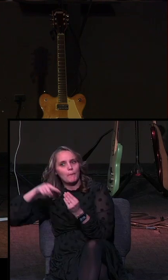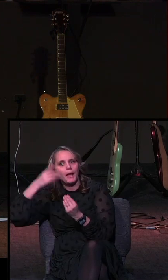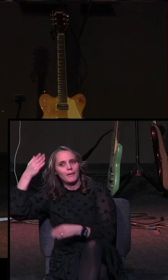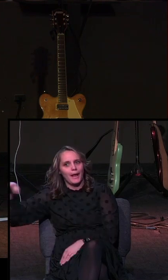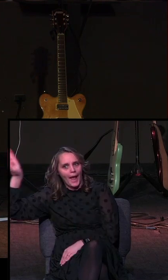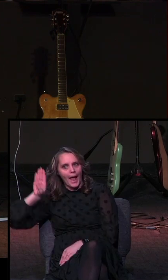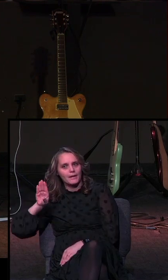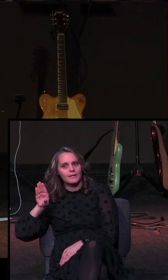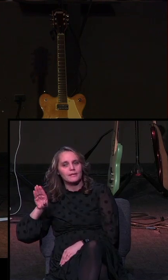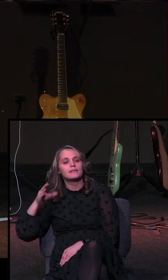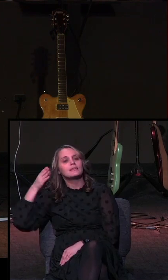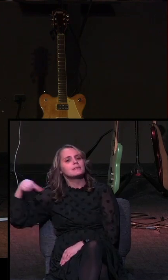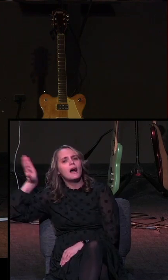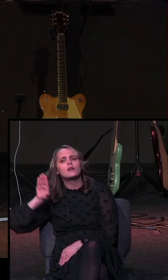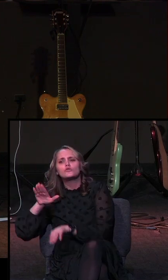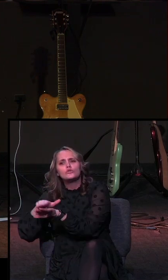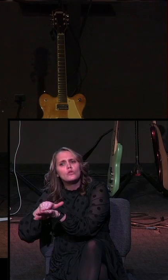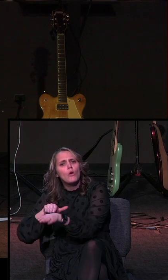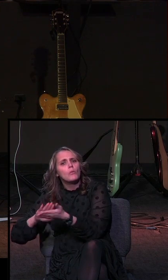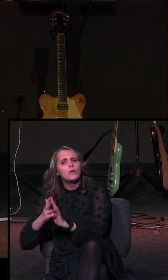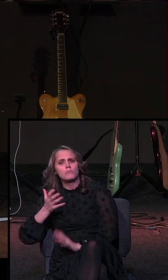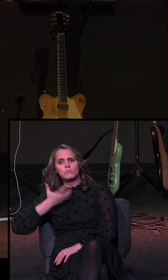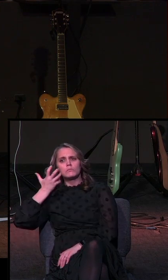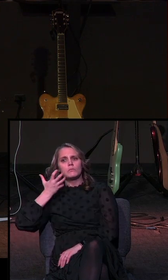He's slow to anger. He's quick to love.